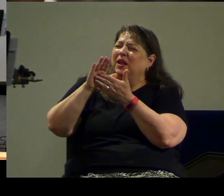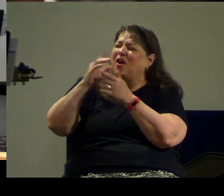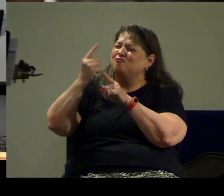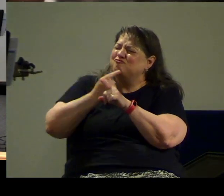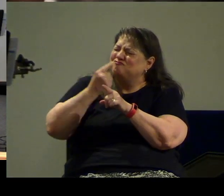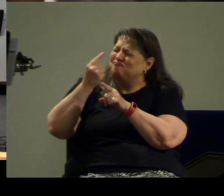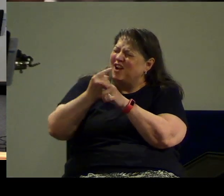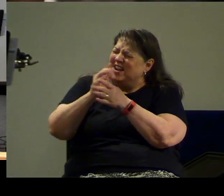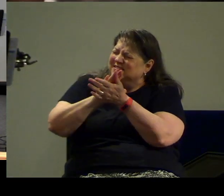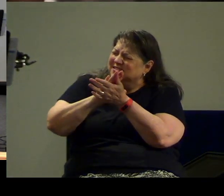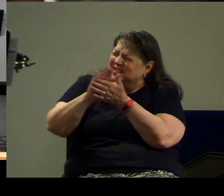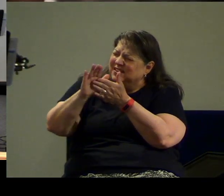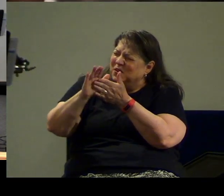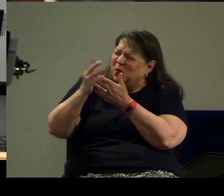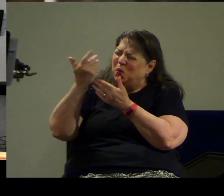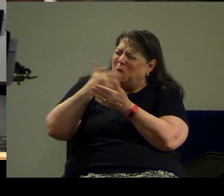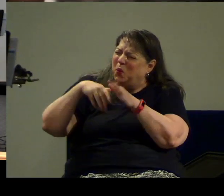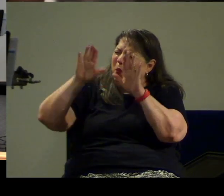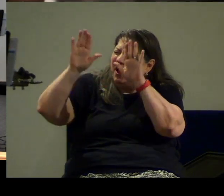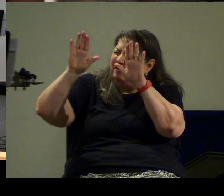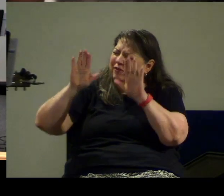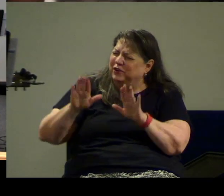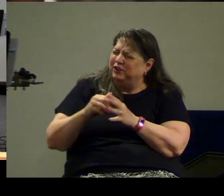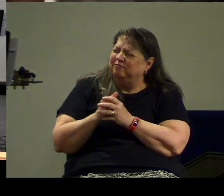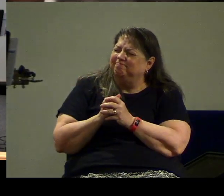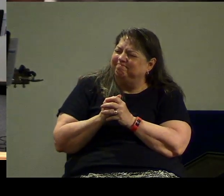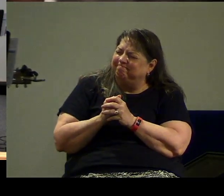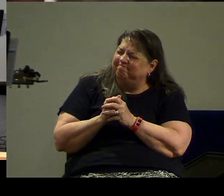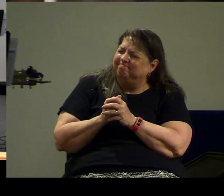righteous. You are wonderful.